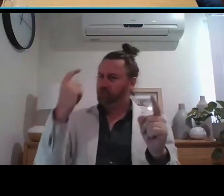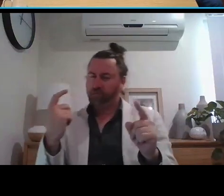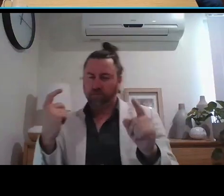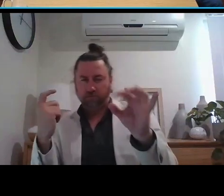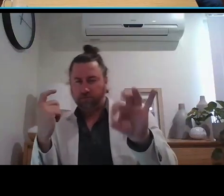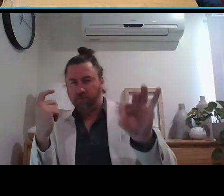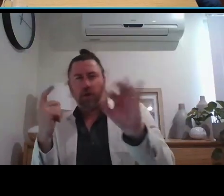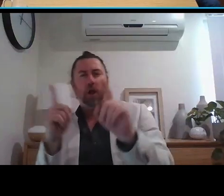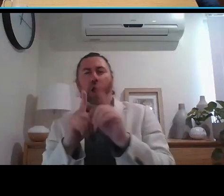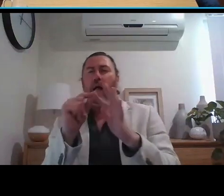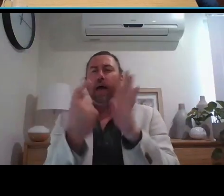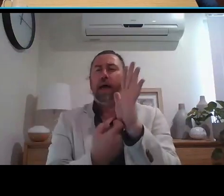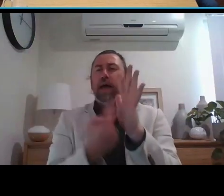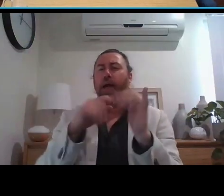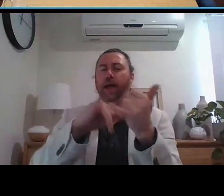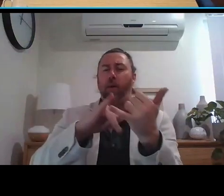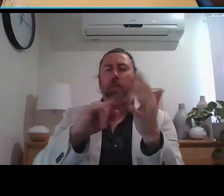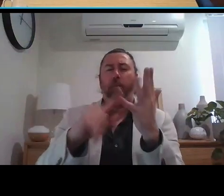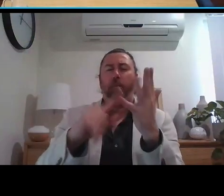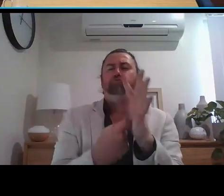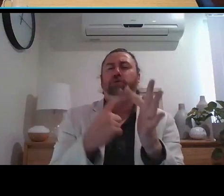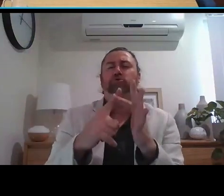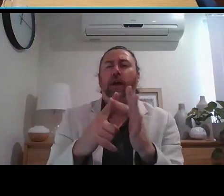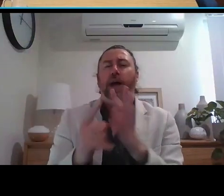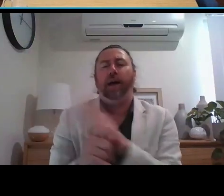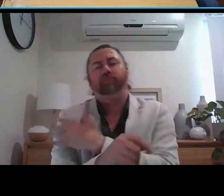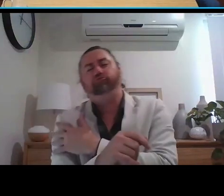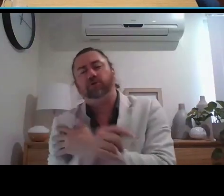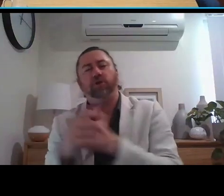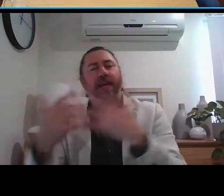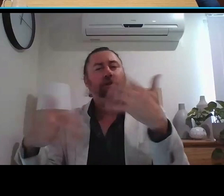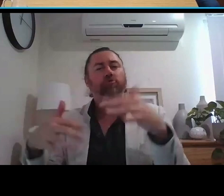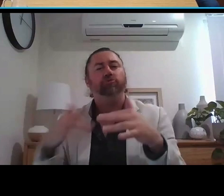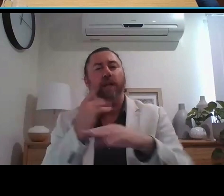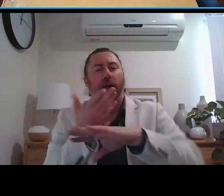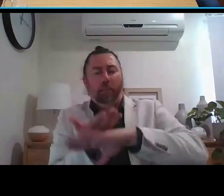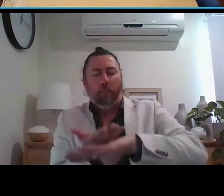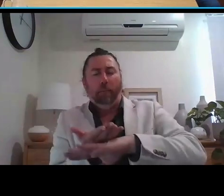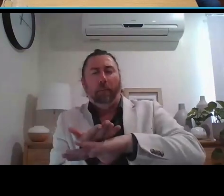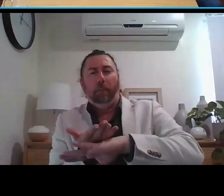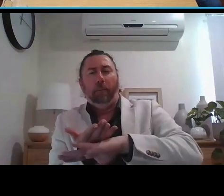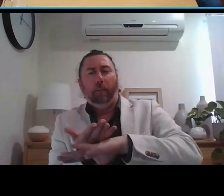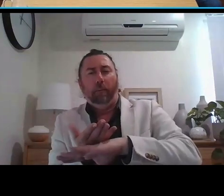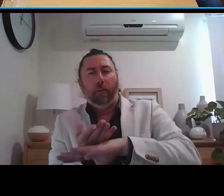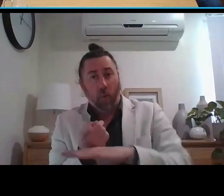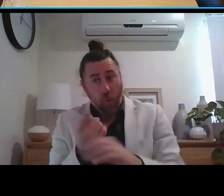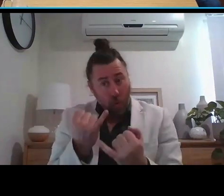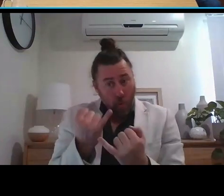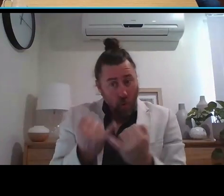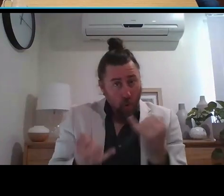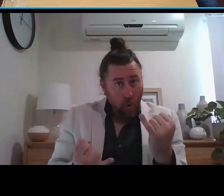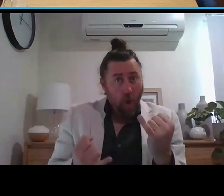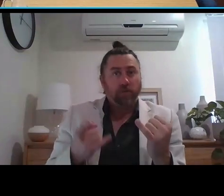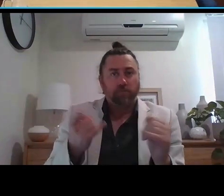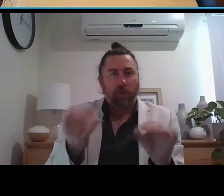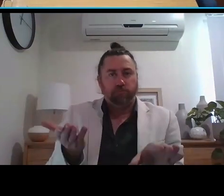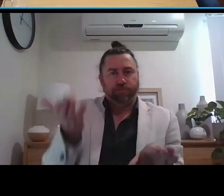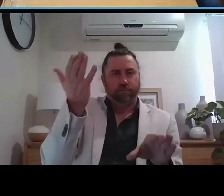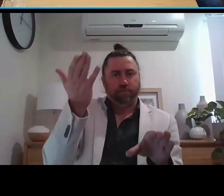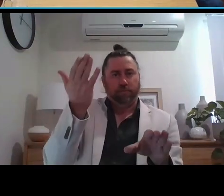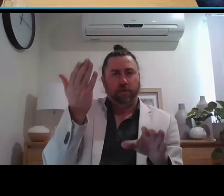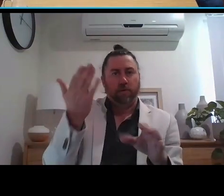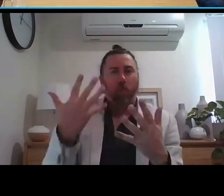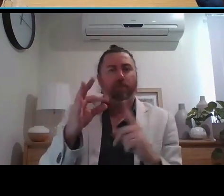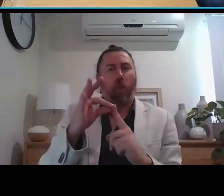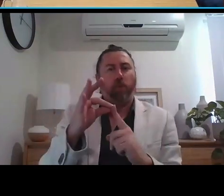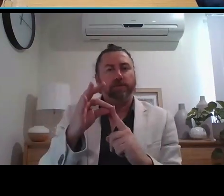for pressure injuries, for example, you can see on the screen that the worse the pressure injuries, the higher the weighting is to acknowledge that difference